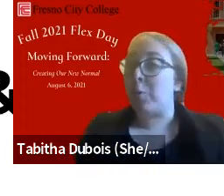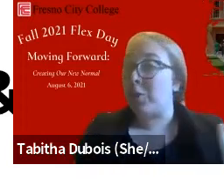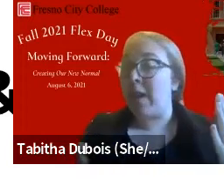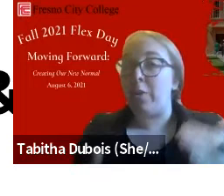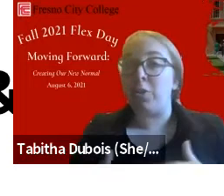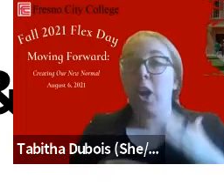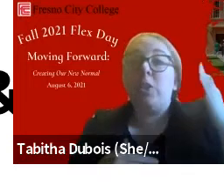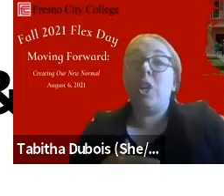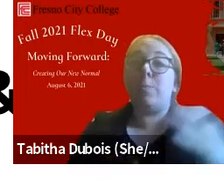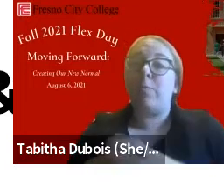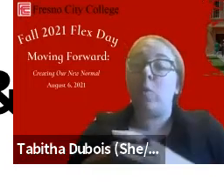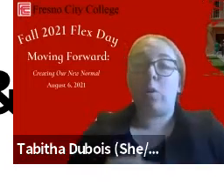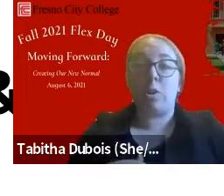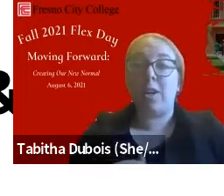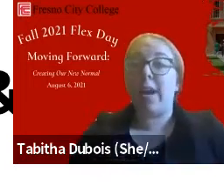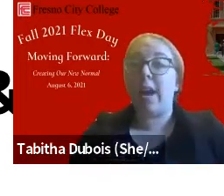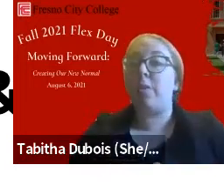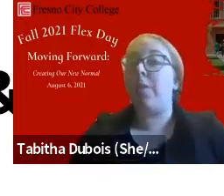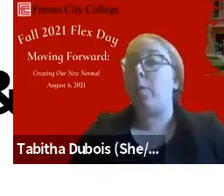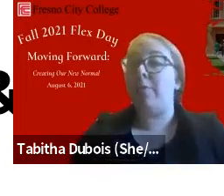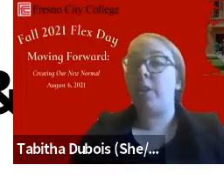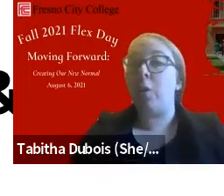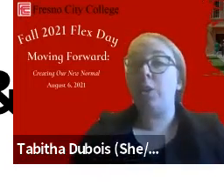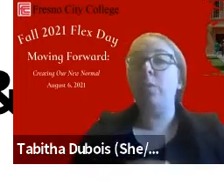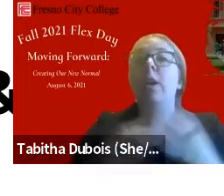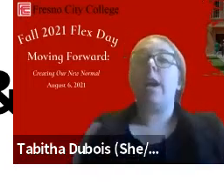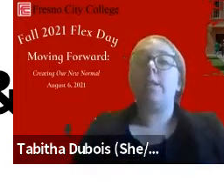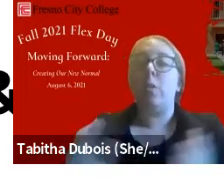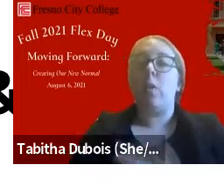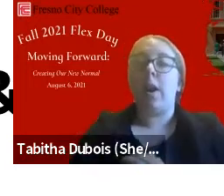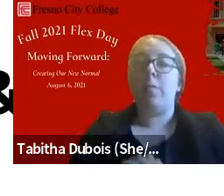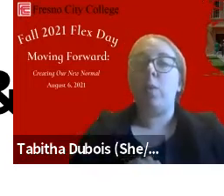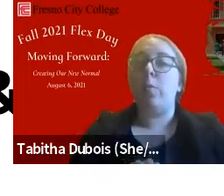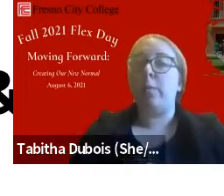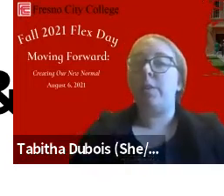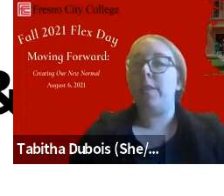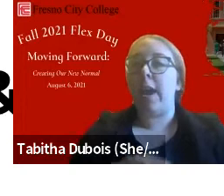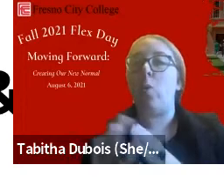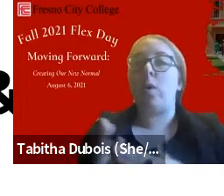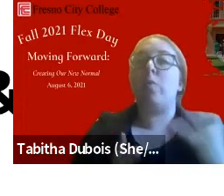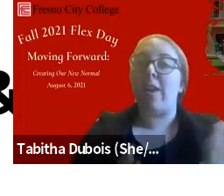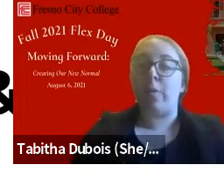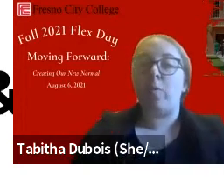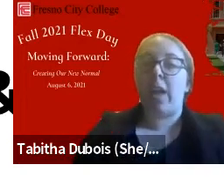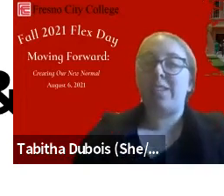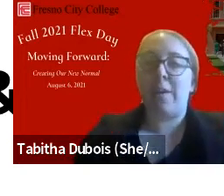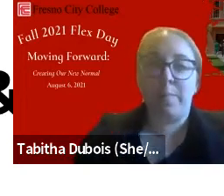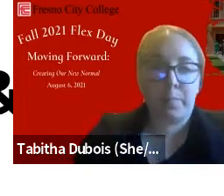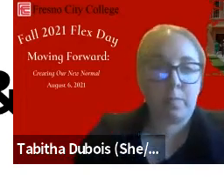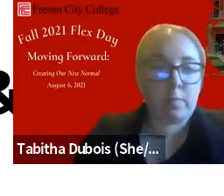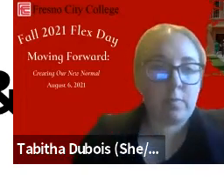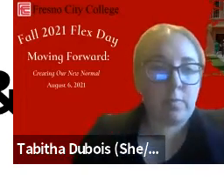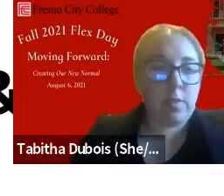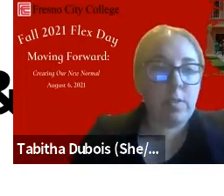the interpreters may have other jobs just before or just after that they will have to go to. And so they won't be able to stay or arrive before that